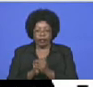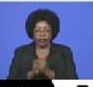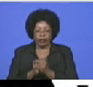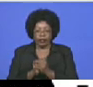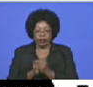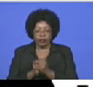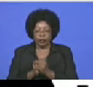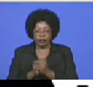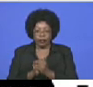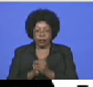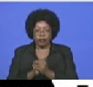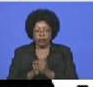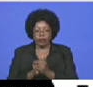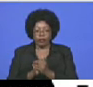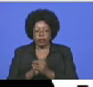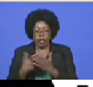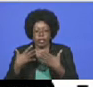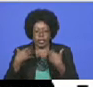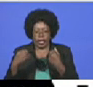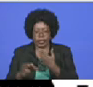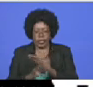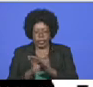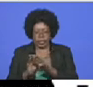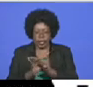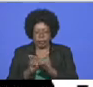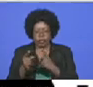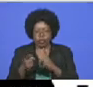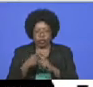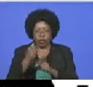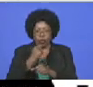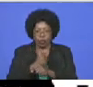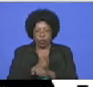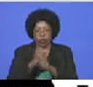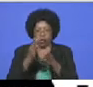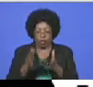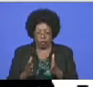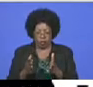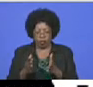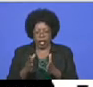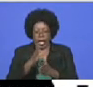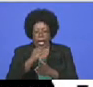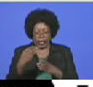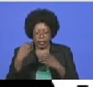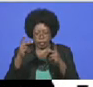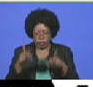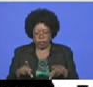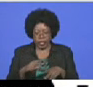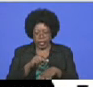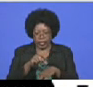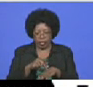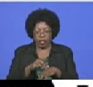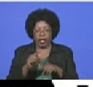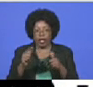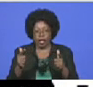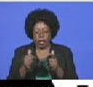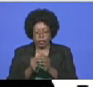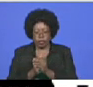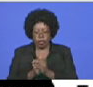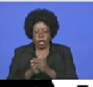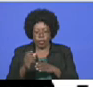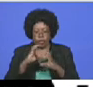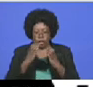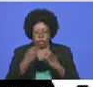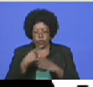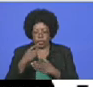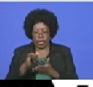the detriment of a much greater priority, the health and safety of employees of John's, customers, and the nation at large. As such, the company